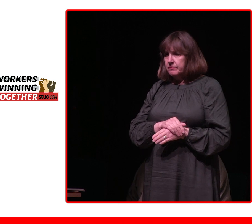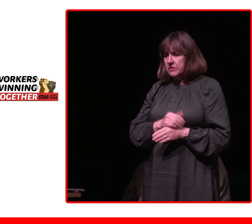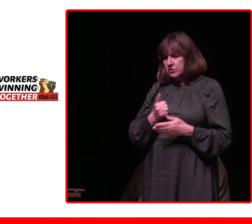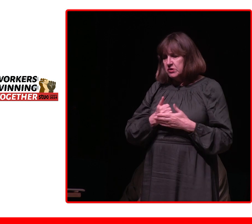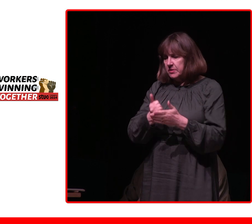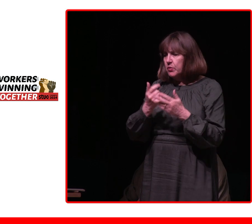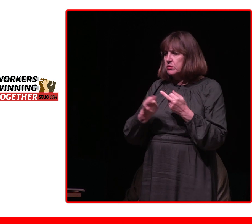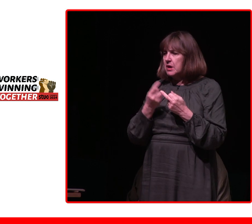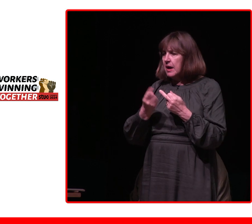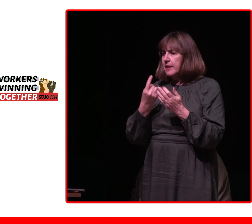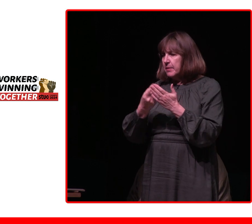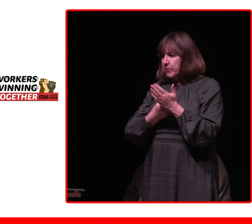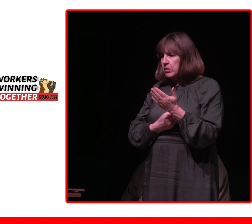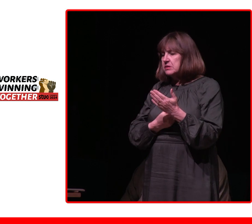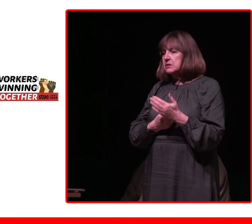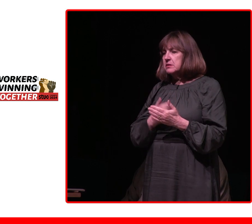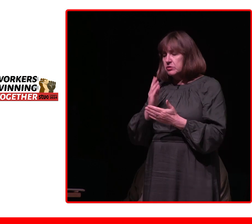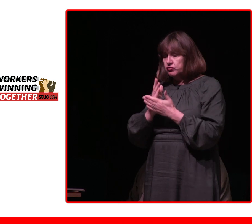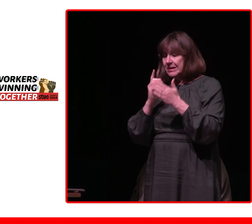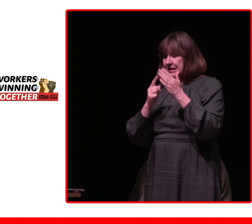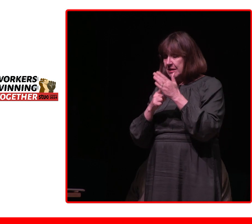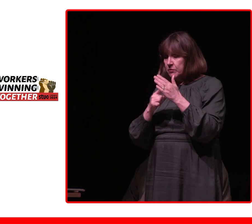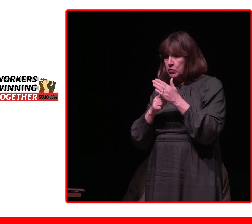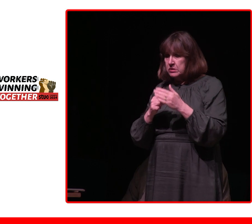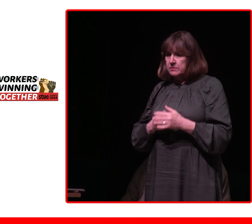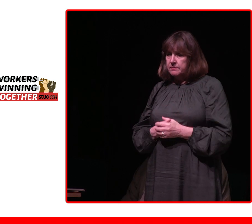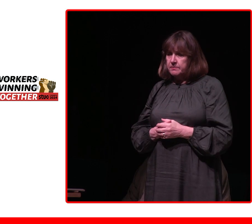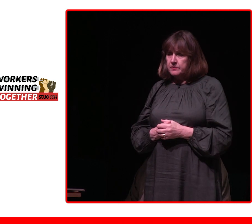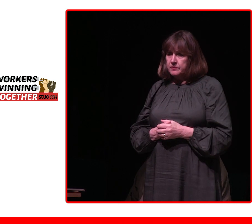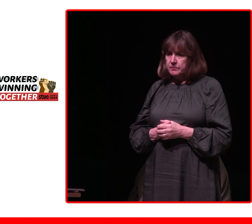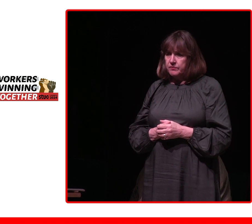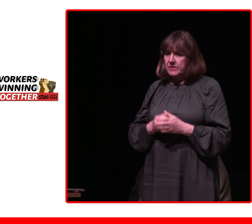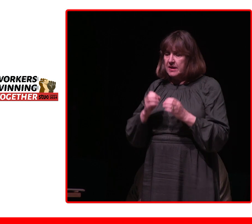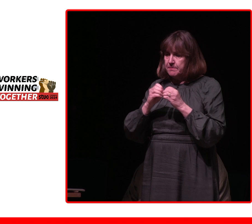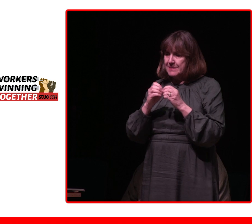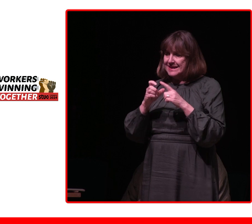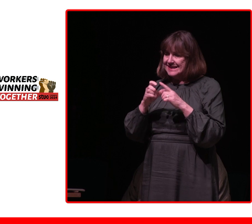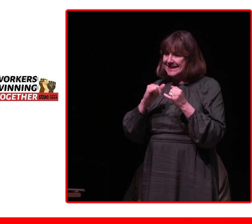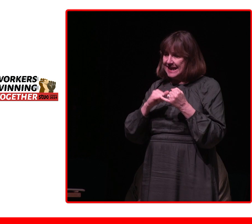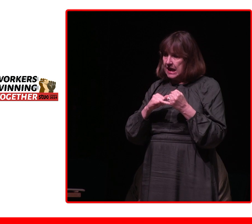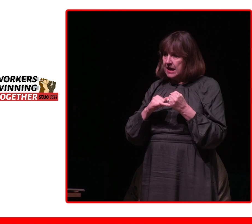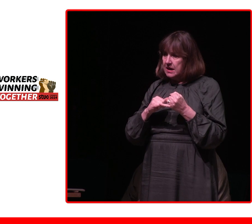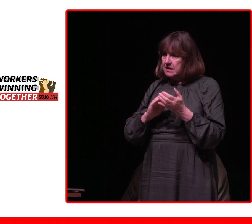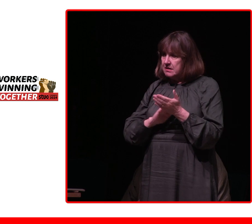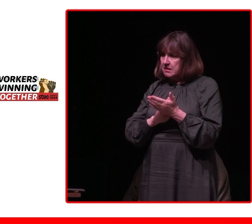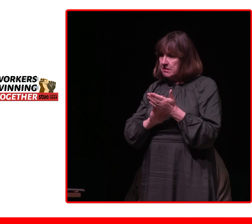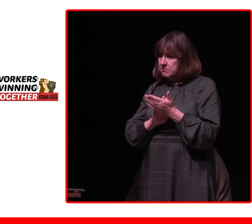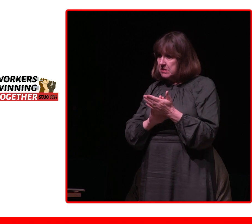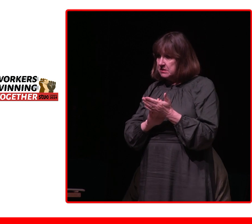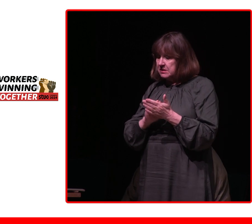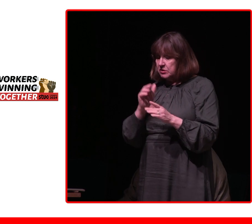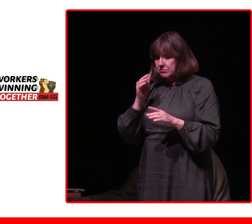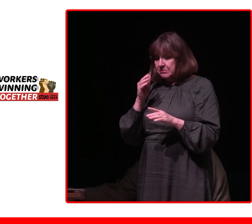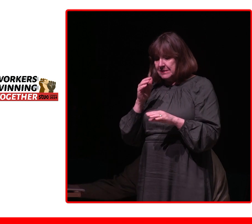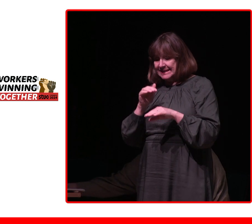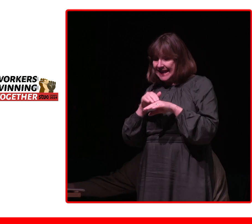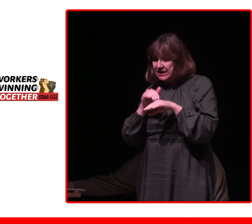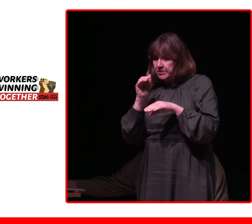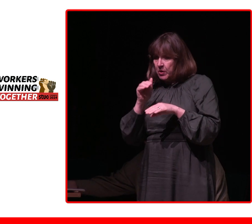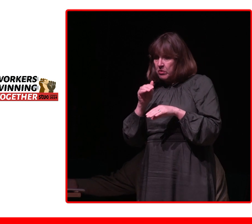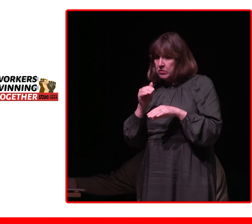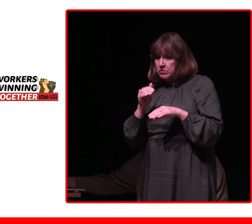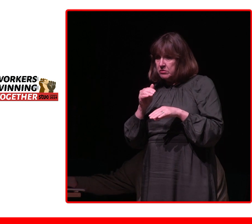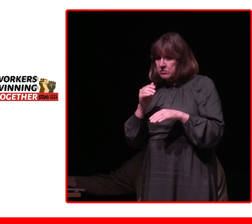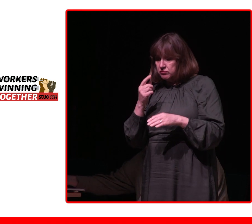SDC policies is vital. BDS is so important because it's got tangible demands that go further than